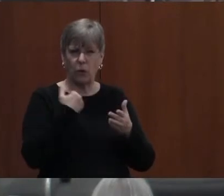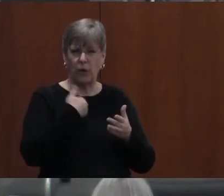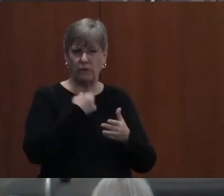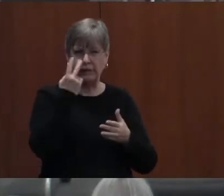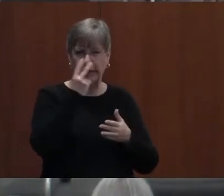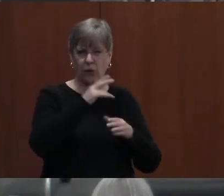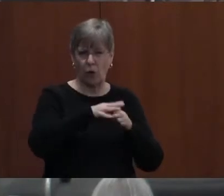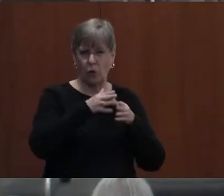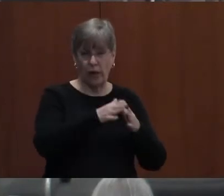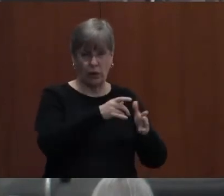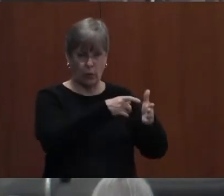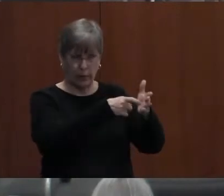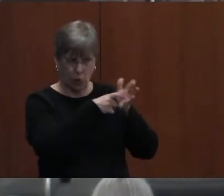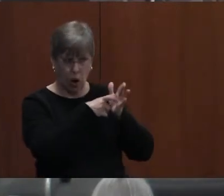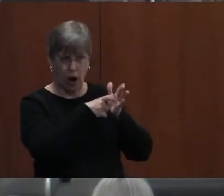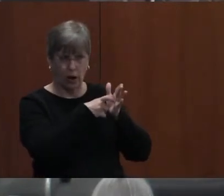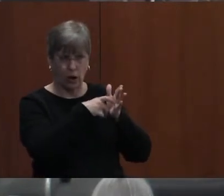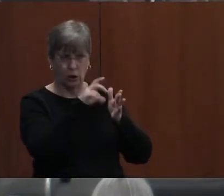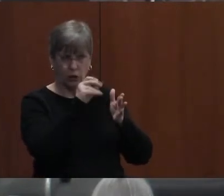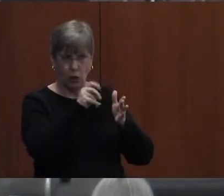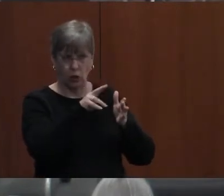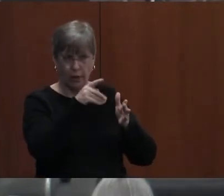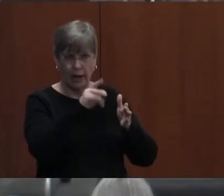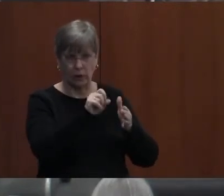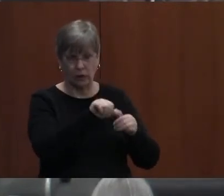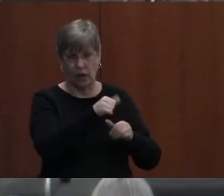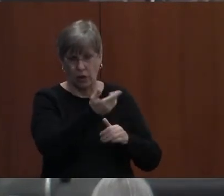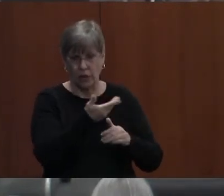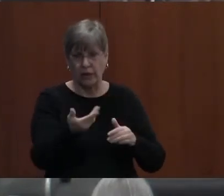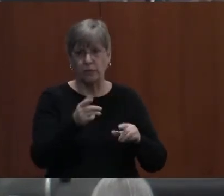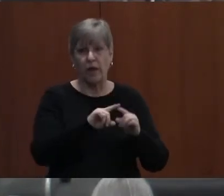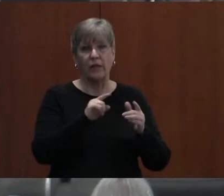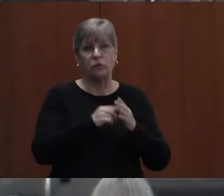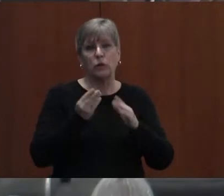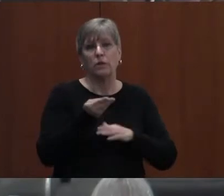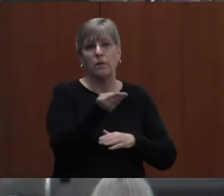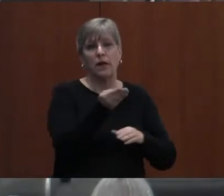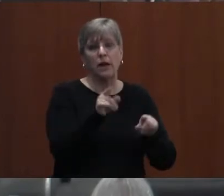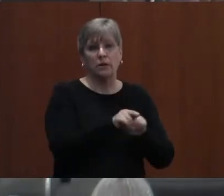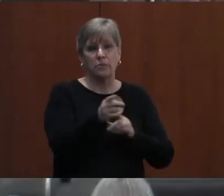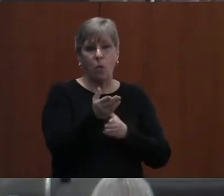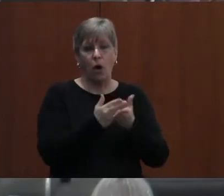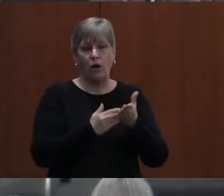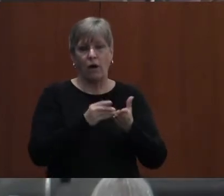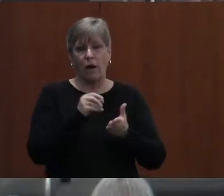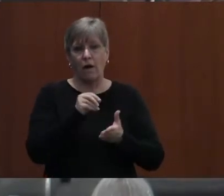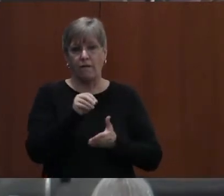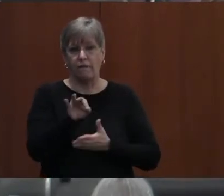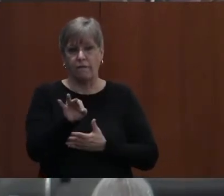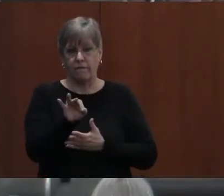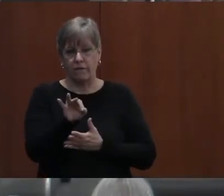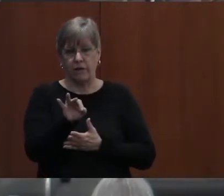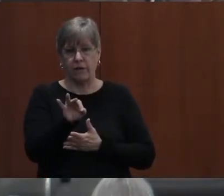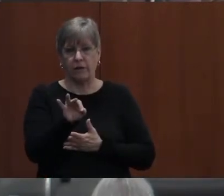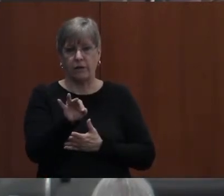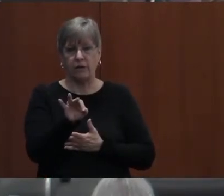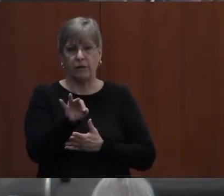way that would require solar panels, et cetera. So this was put in as part of the